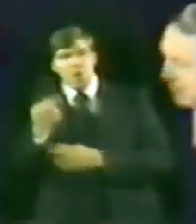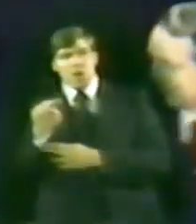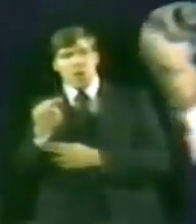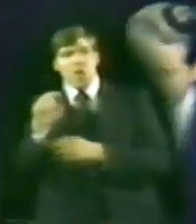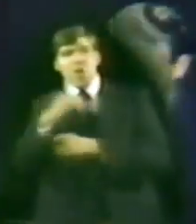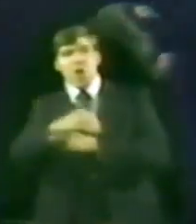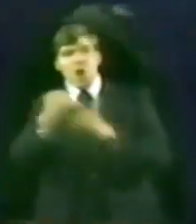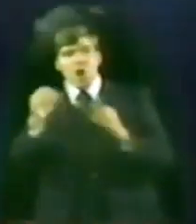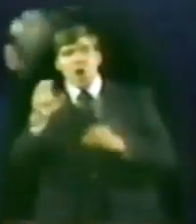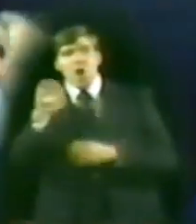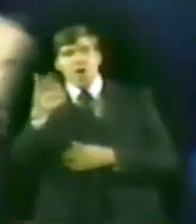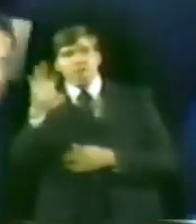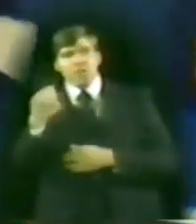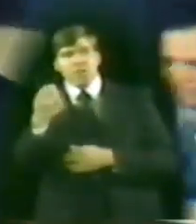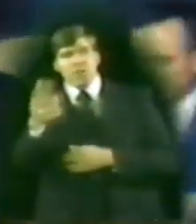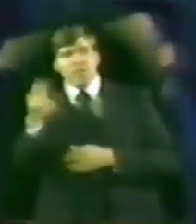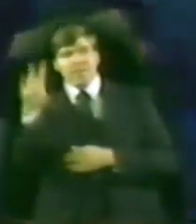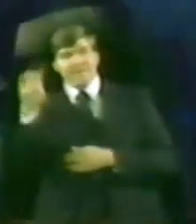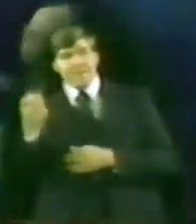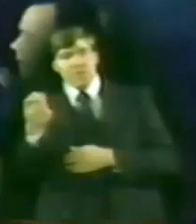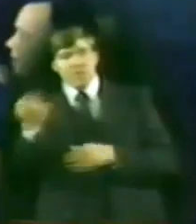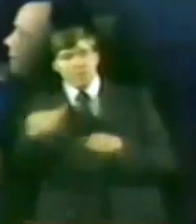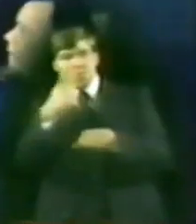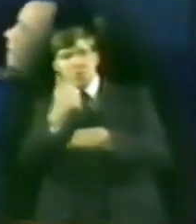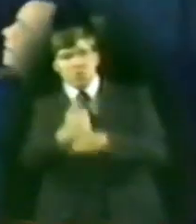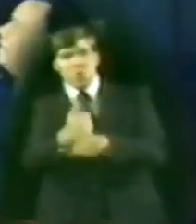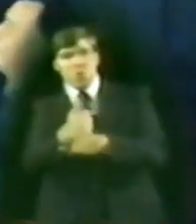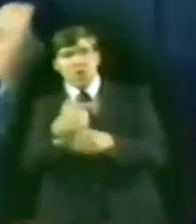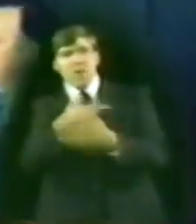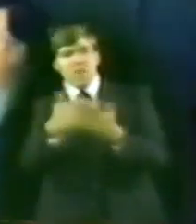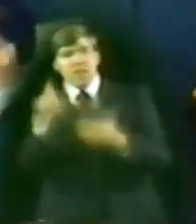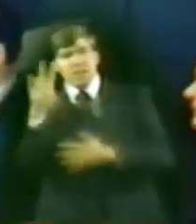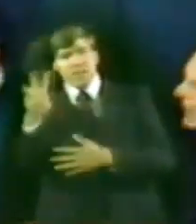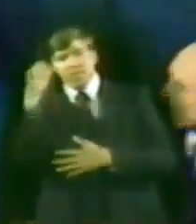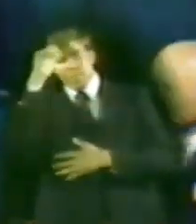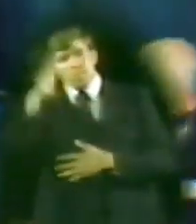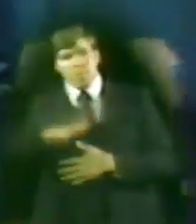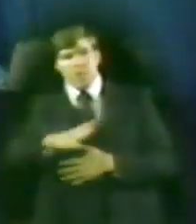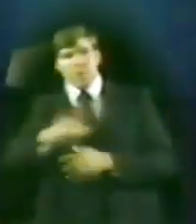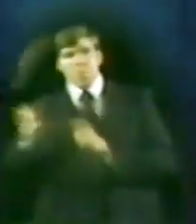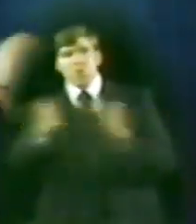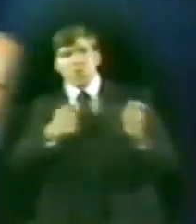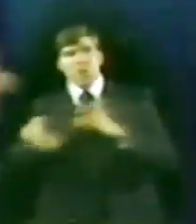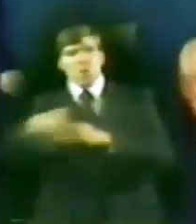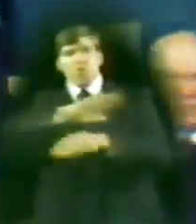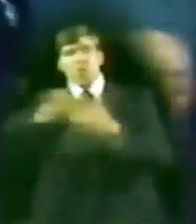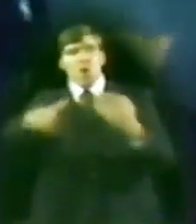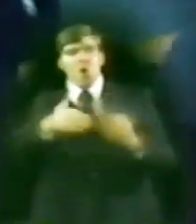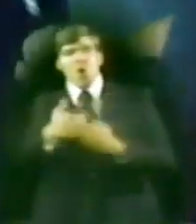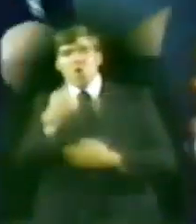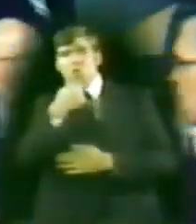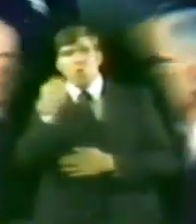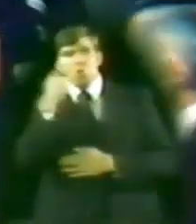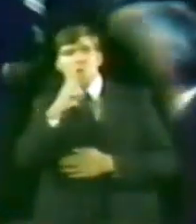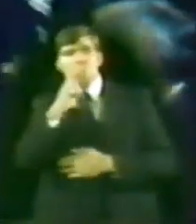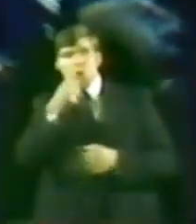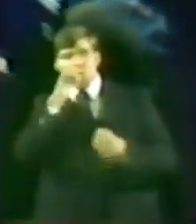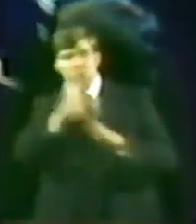The office of the 70 has been restored. These seven men preside over all who are ordained to this